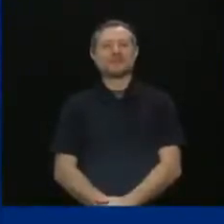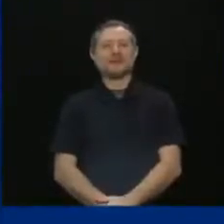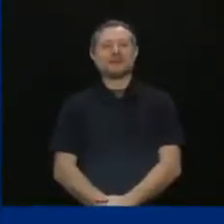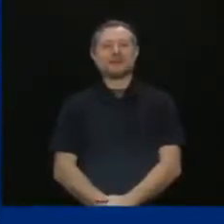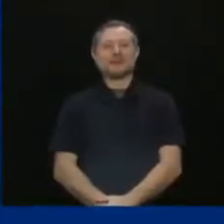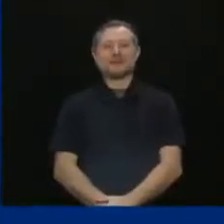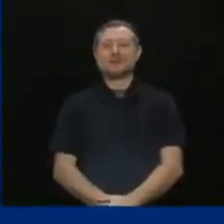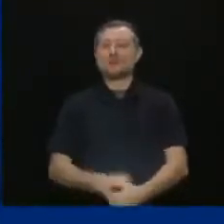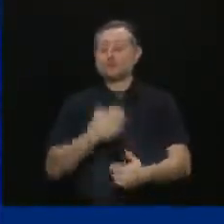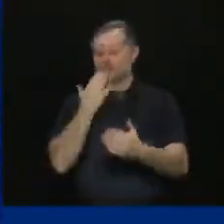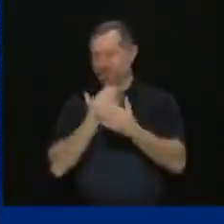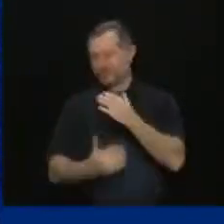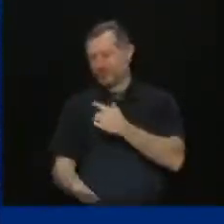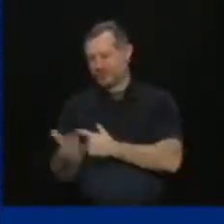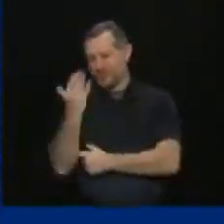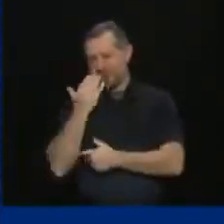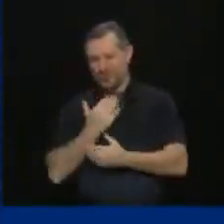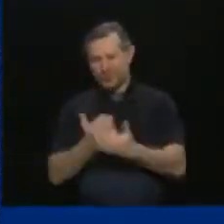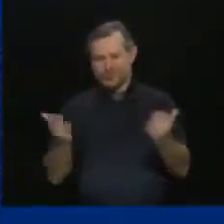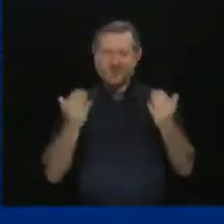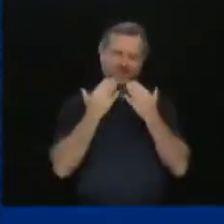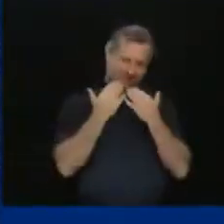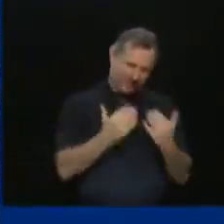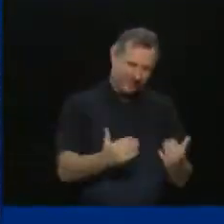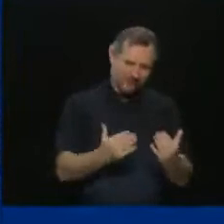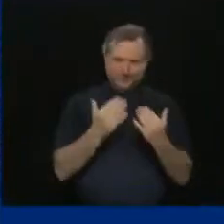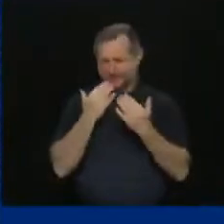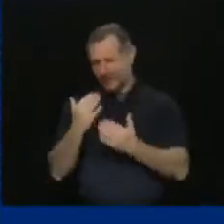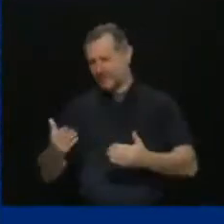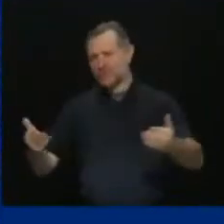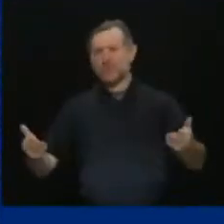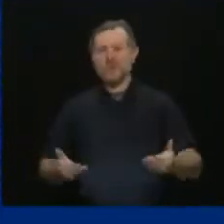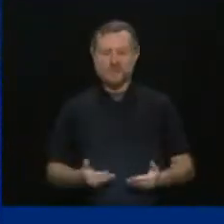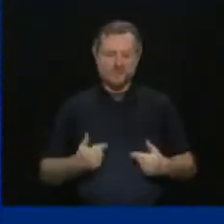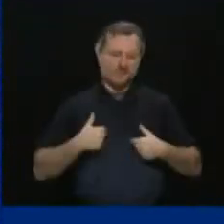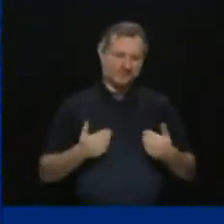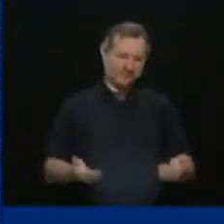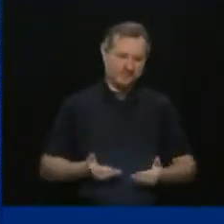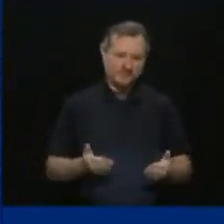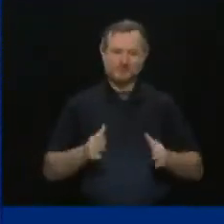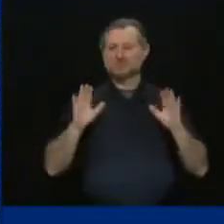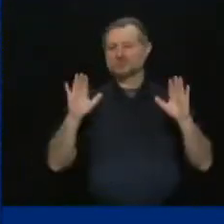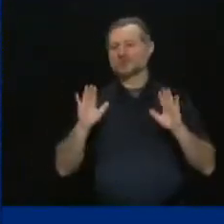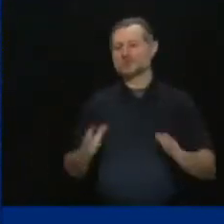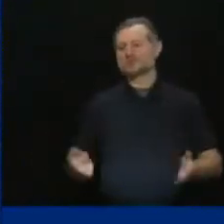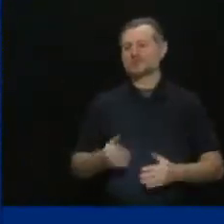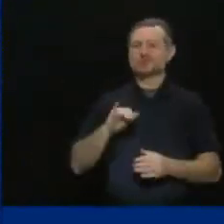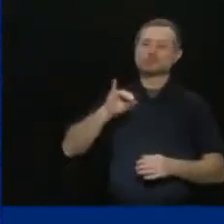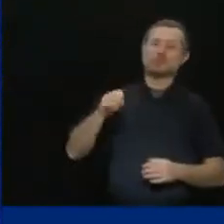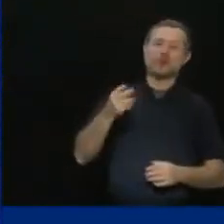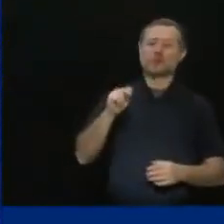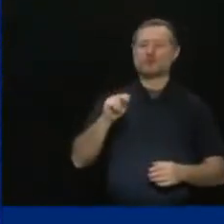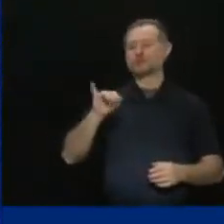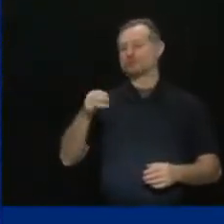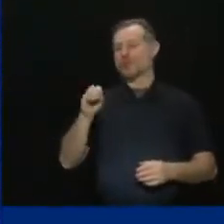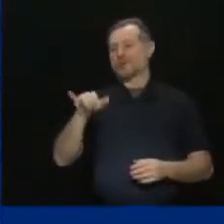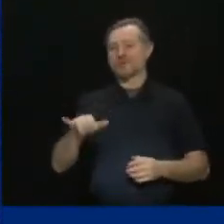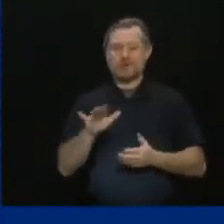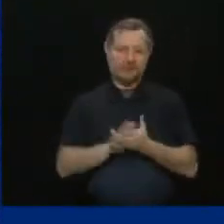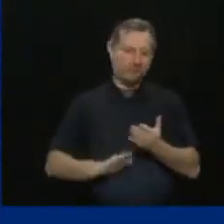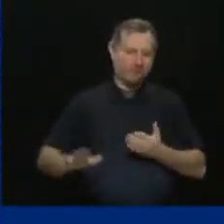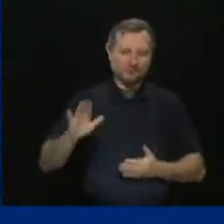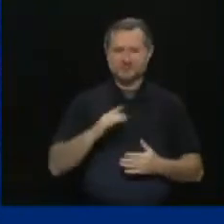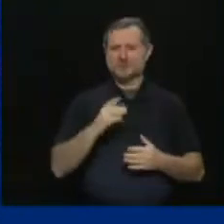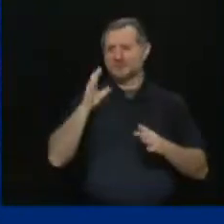Good morning, and thank you for the warm welcome. It is so great to be back here at John Jay. I just want to thank our president